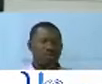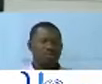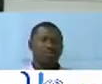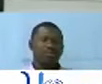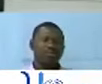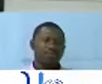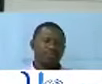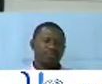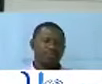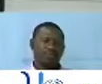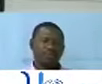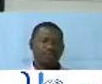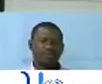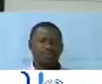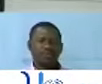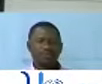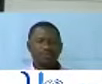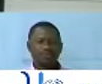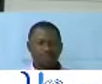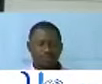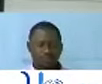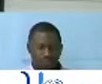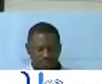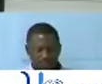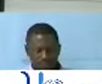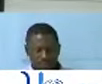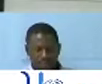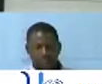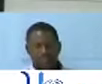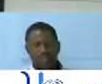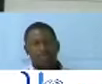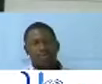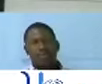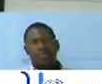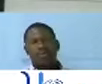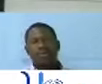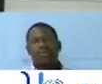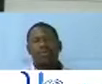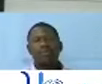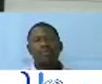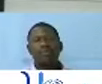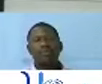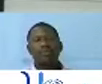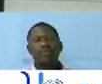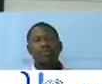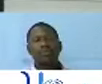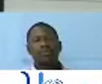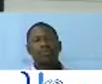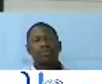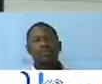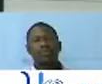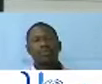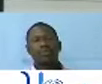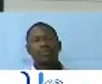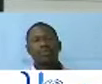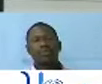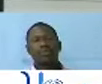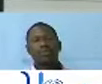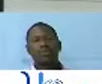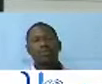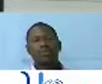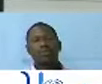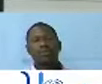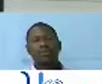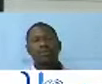sox ak jamono rek ndax ñun mujjé gi xamnañ ni dal ñun dañu tégon but té itamé nak dañ bëggon rek